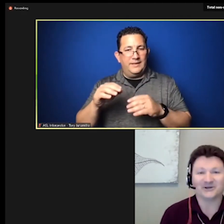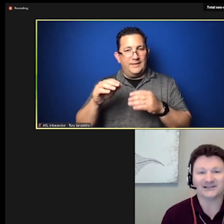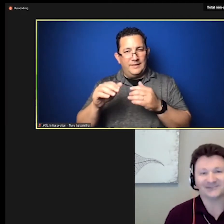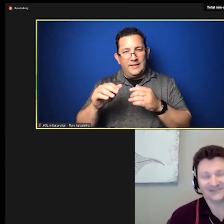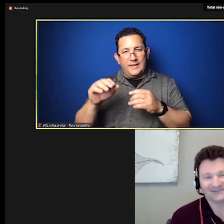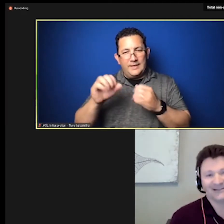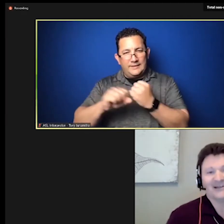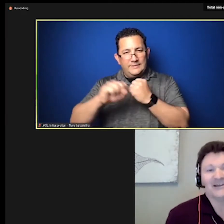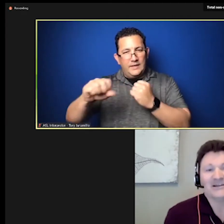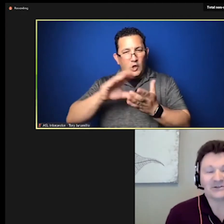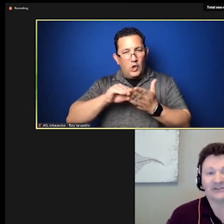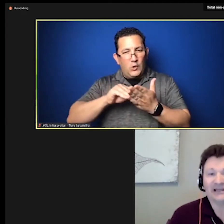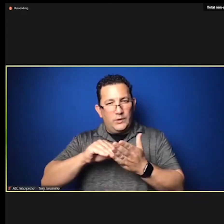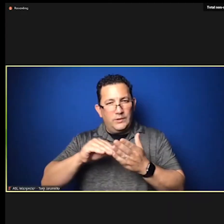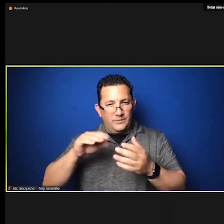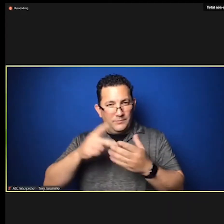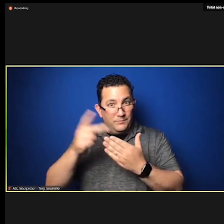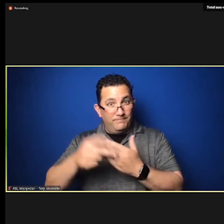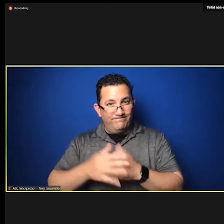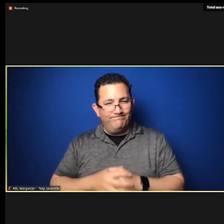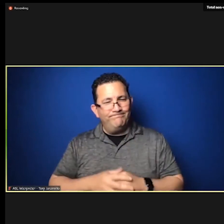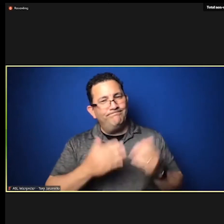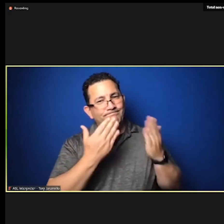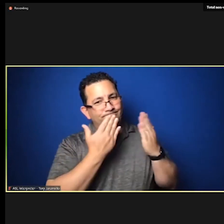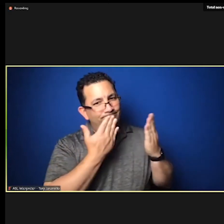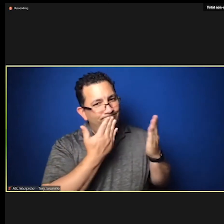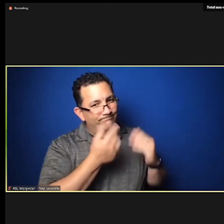Thank you, Grace. So tonight I